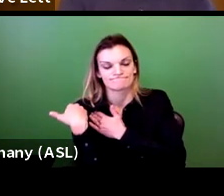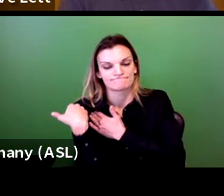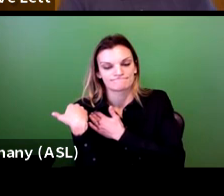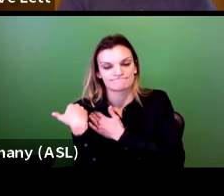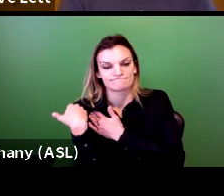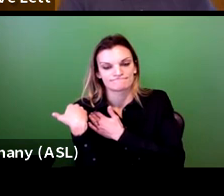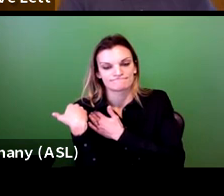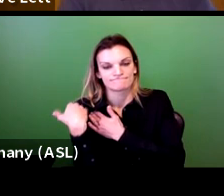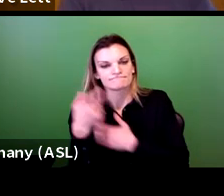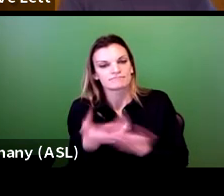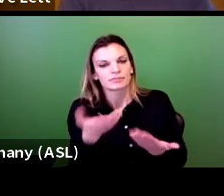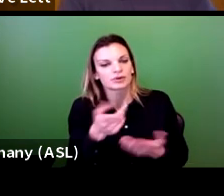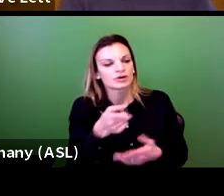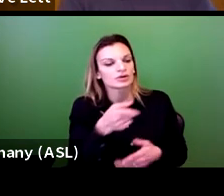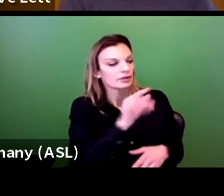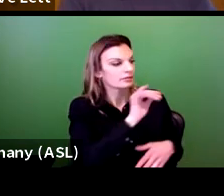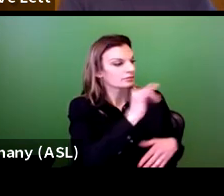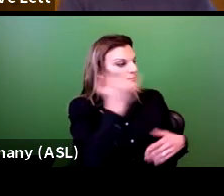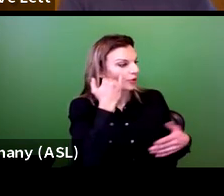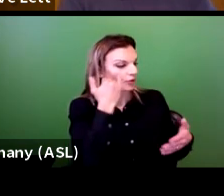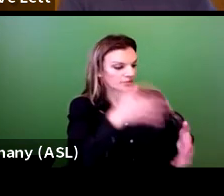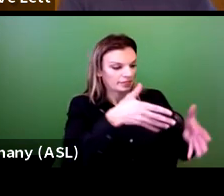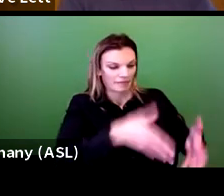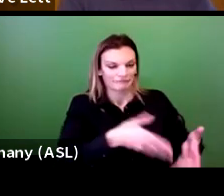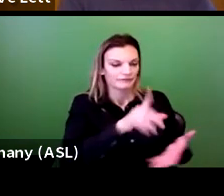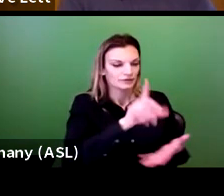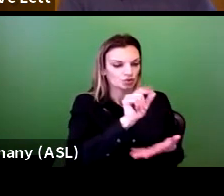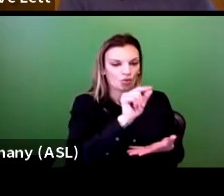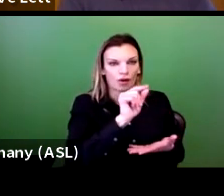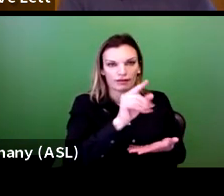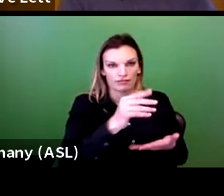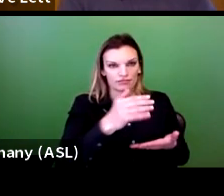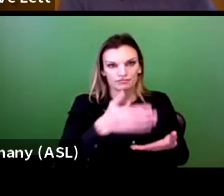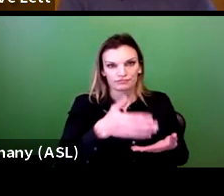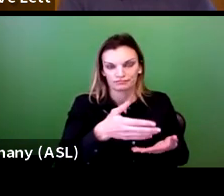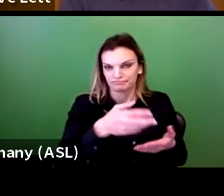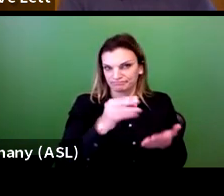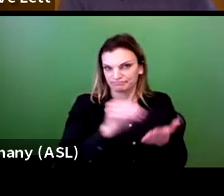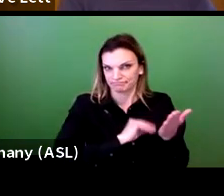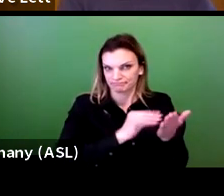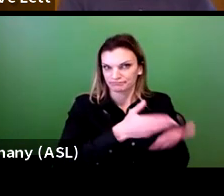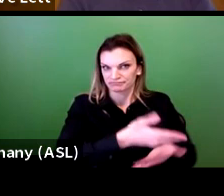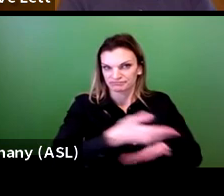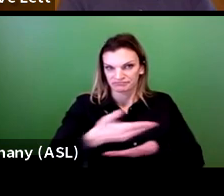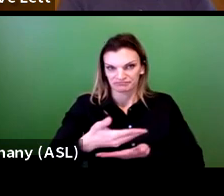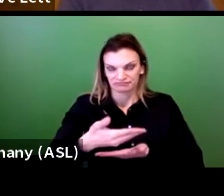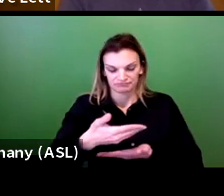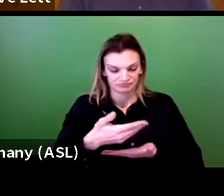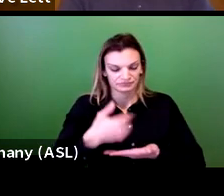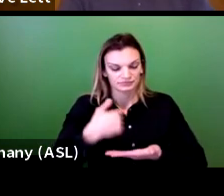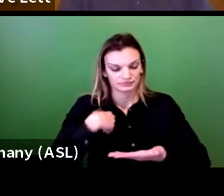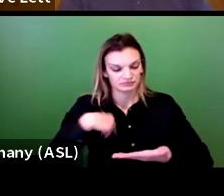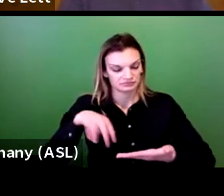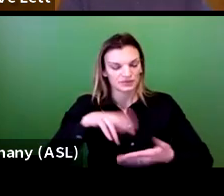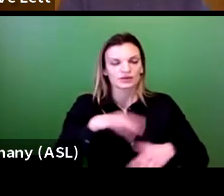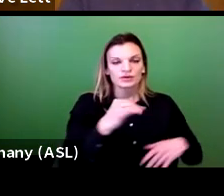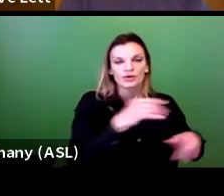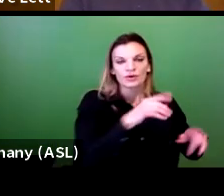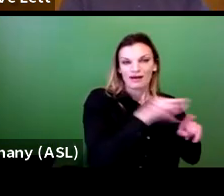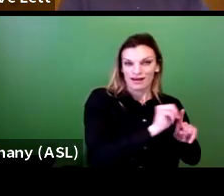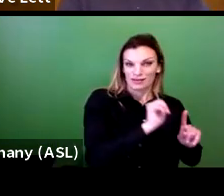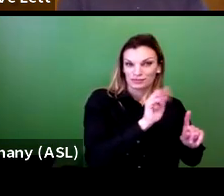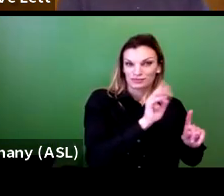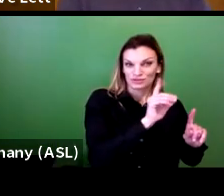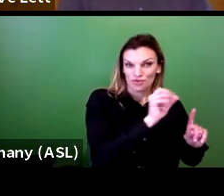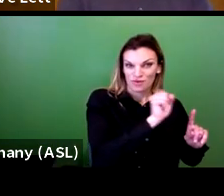review, maybe the 20 or whatever it is. Again, using still, the Department of State staff would do the initial review,